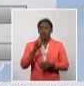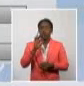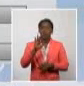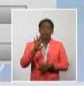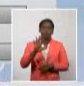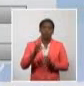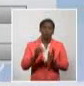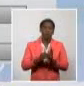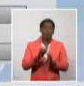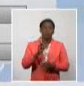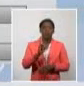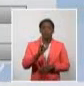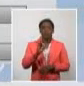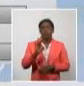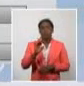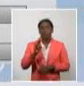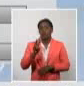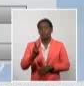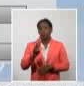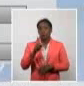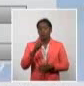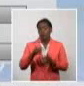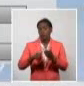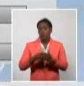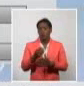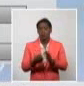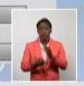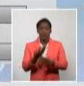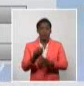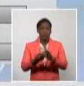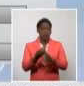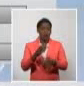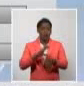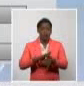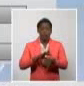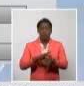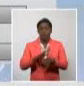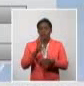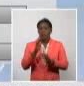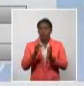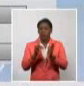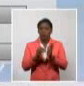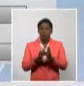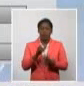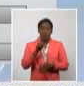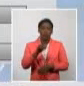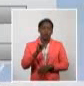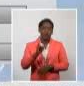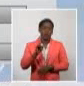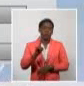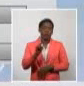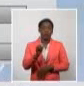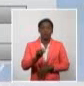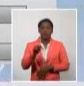5,161 people died as a result of COVID-19, for a cumulative total